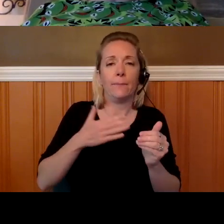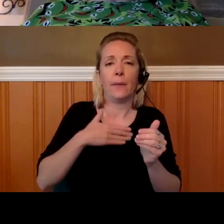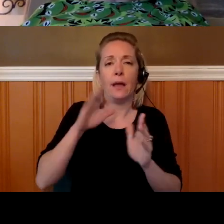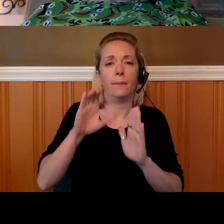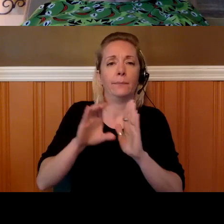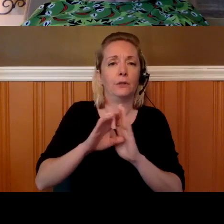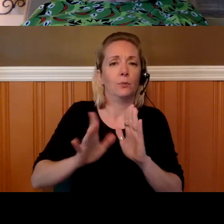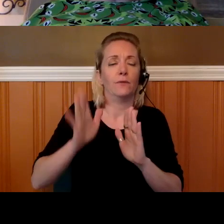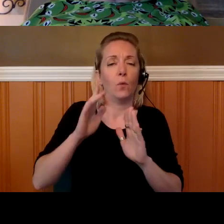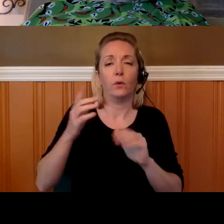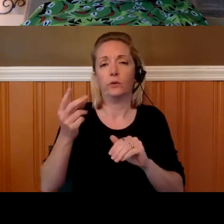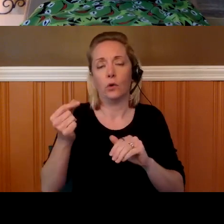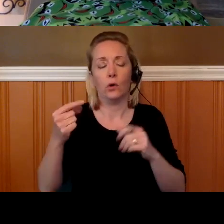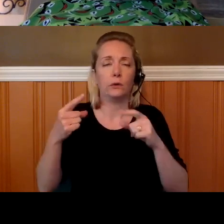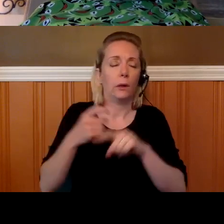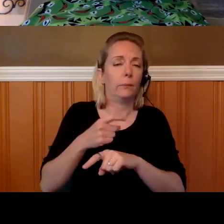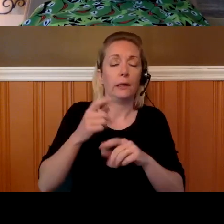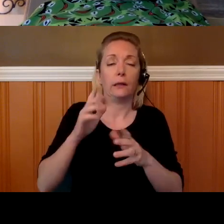all. But